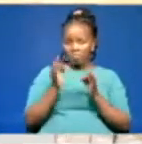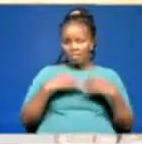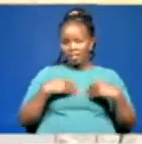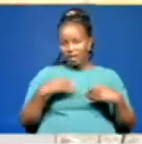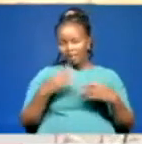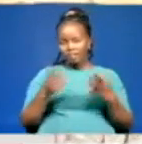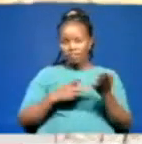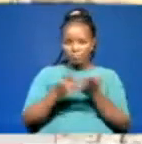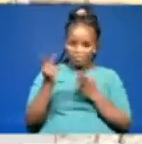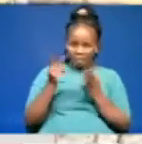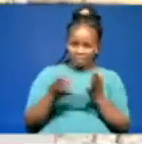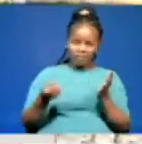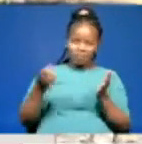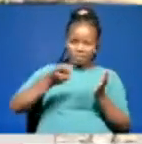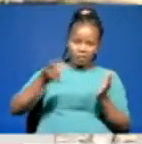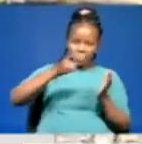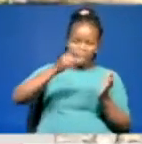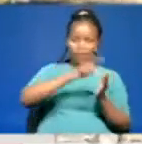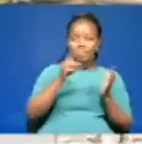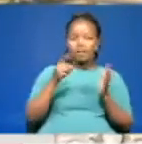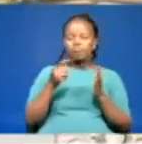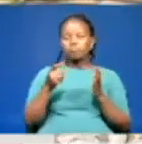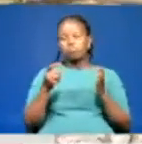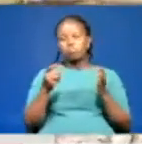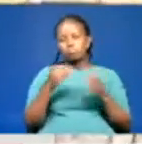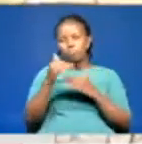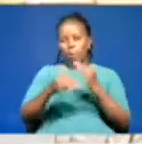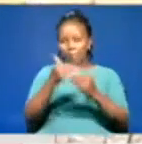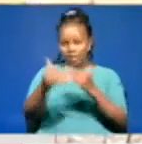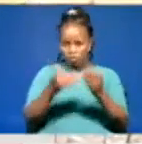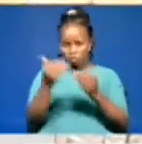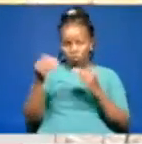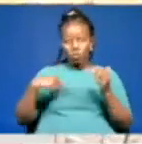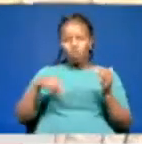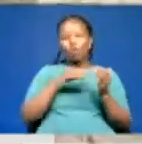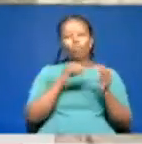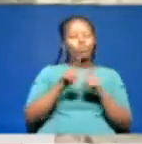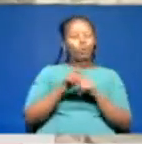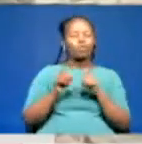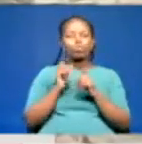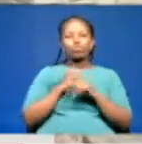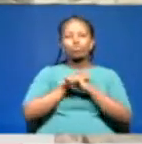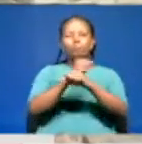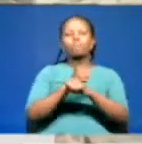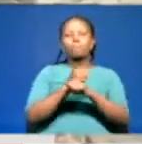prices of material in the market, that we are cushioned in a way to be able to cushion the customer at the end of the day.